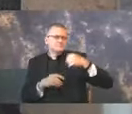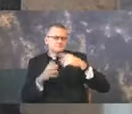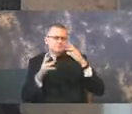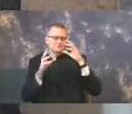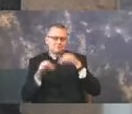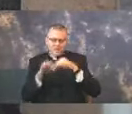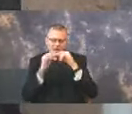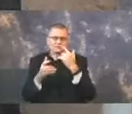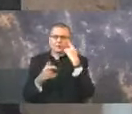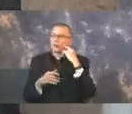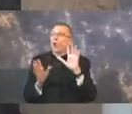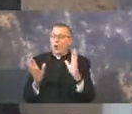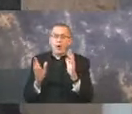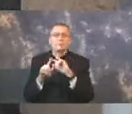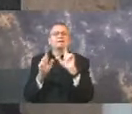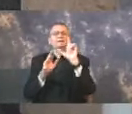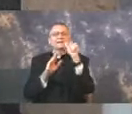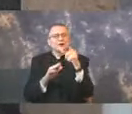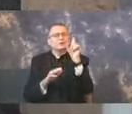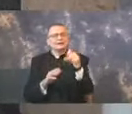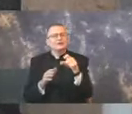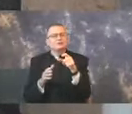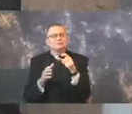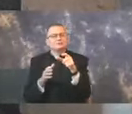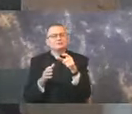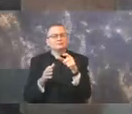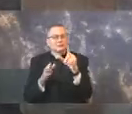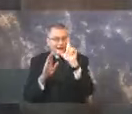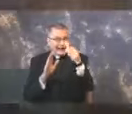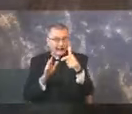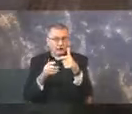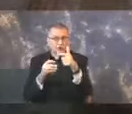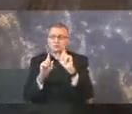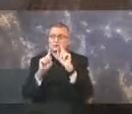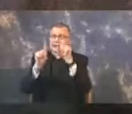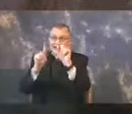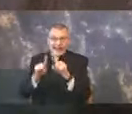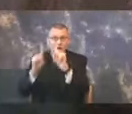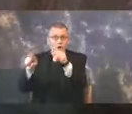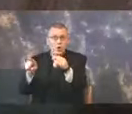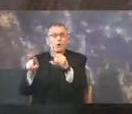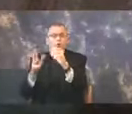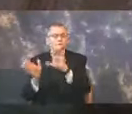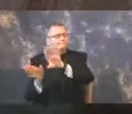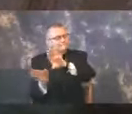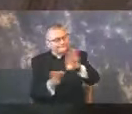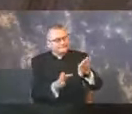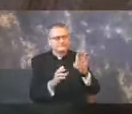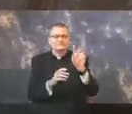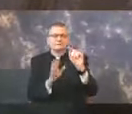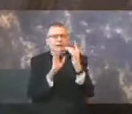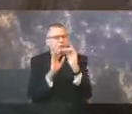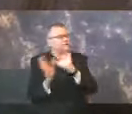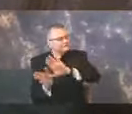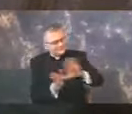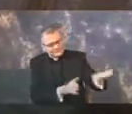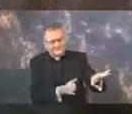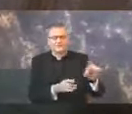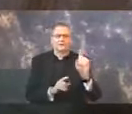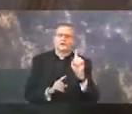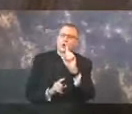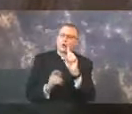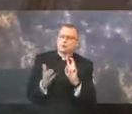computers and our smart televisions and return to fall on our knees before Christ, raised before us at Mass and offered